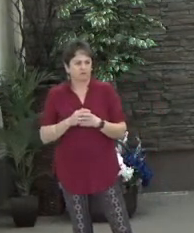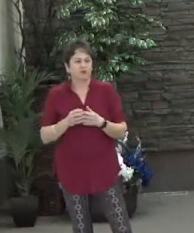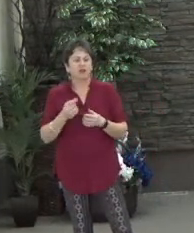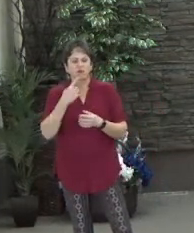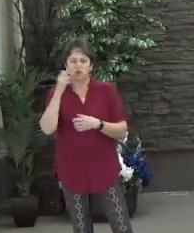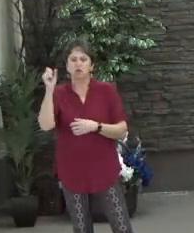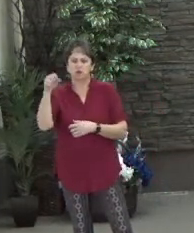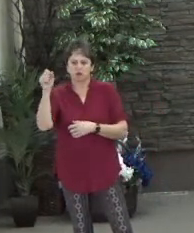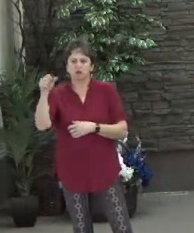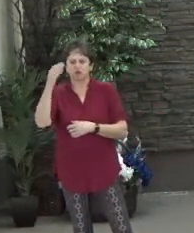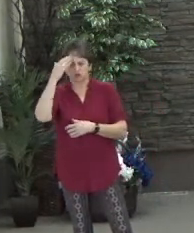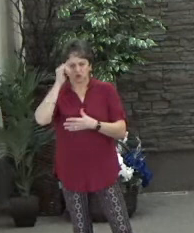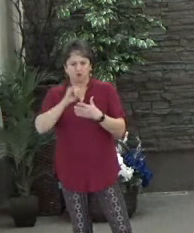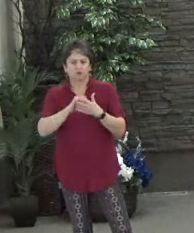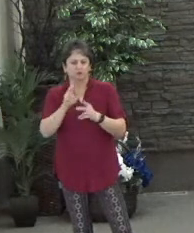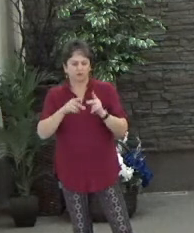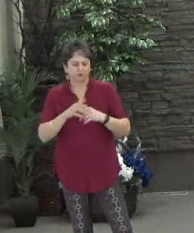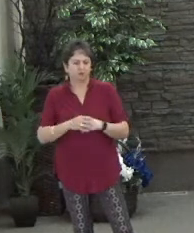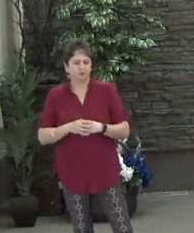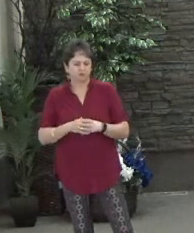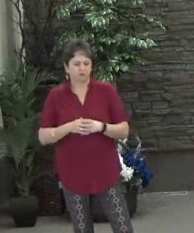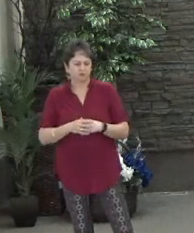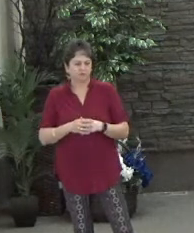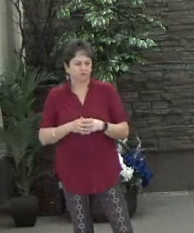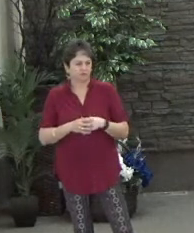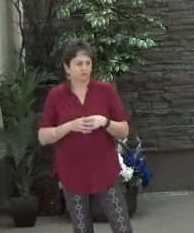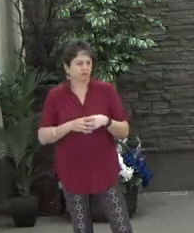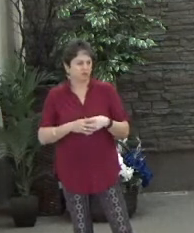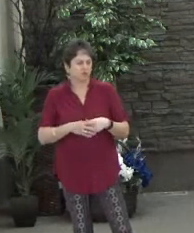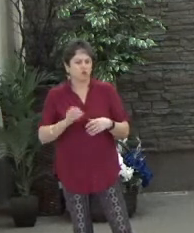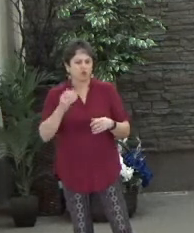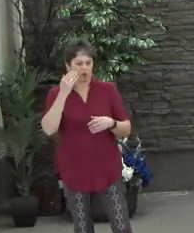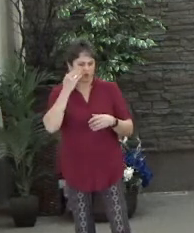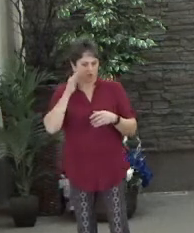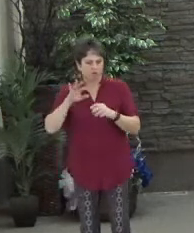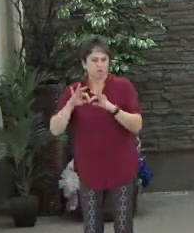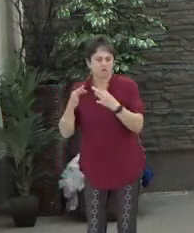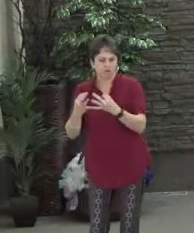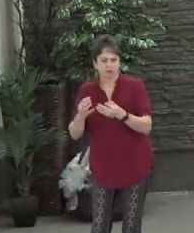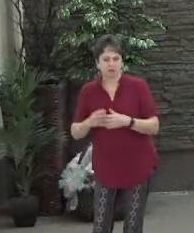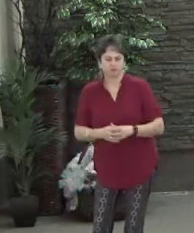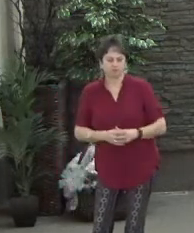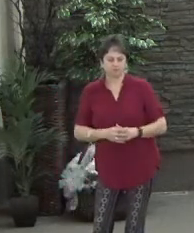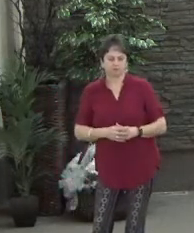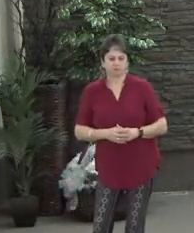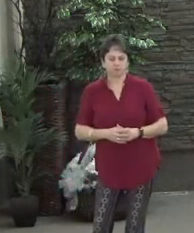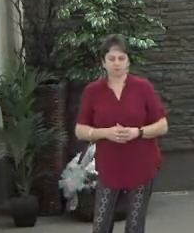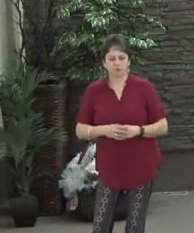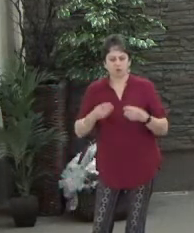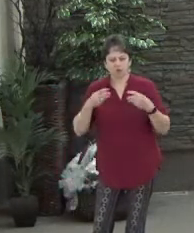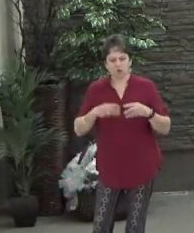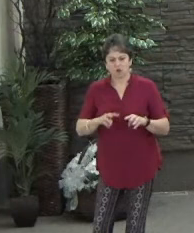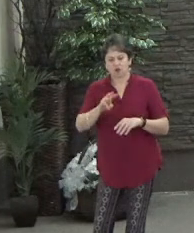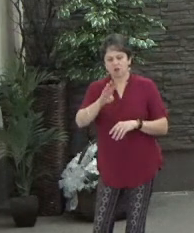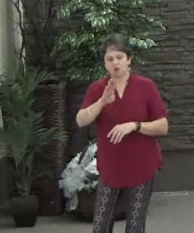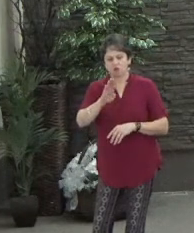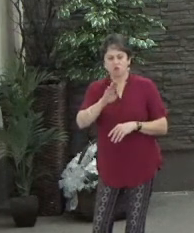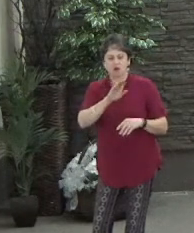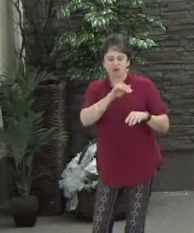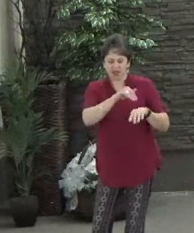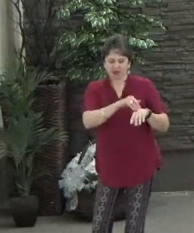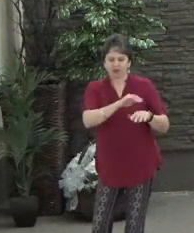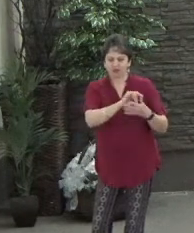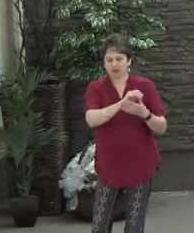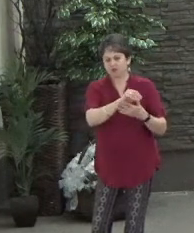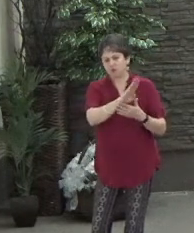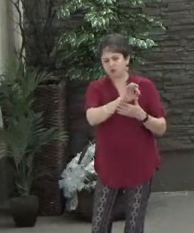are shaking your heads because you know these people. Or you know their family anyway. Whilst at Radville, if these people had looked